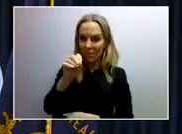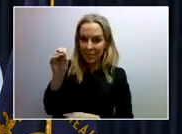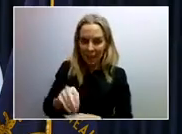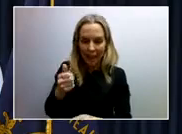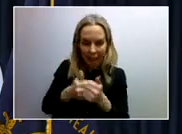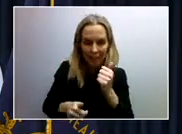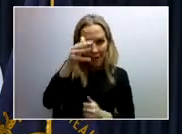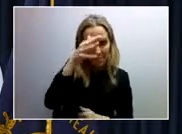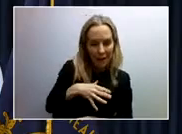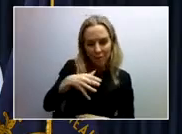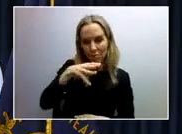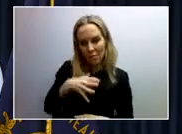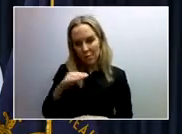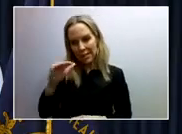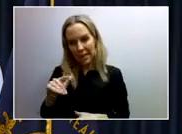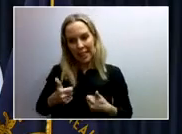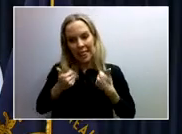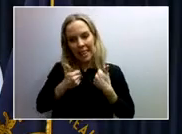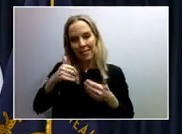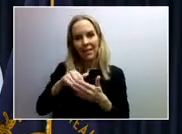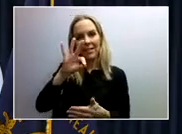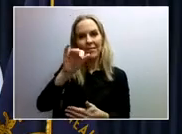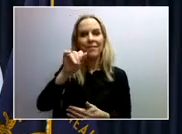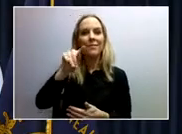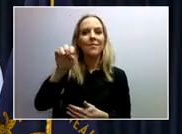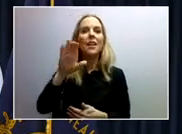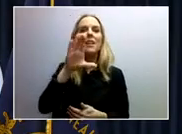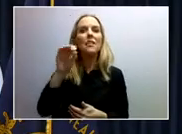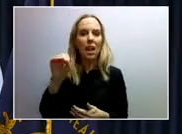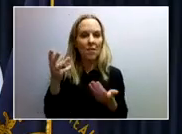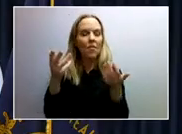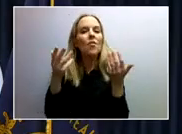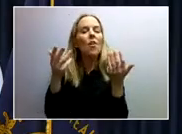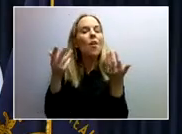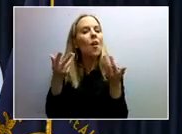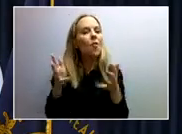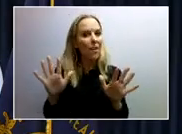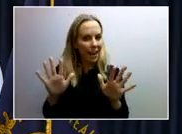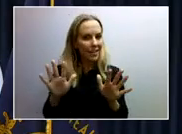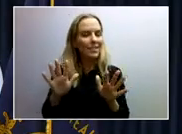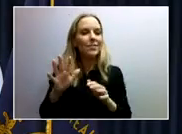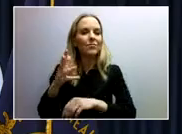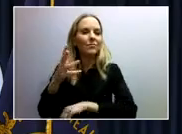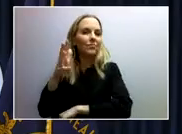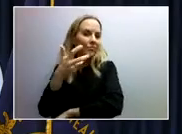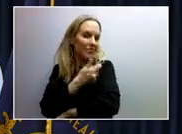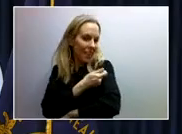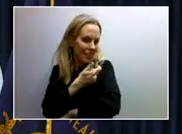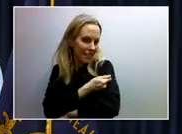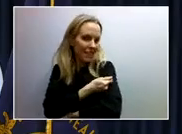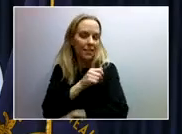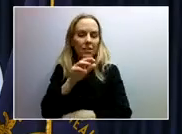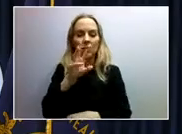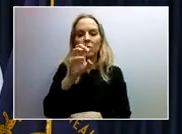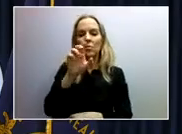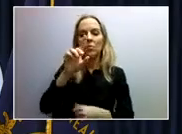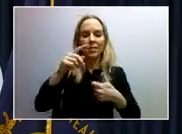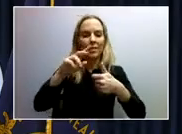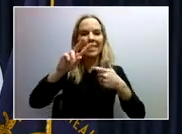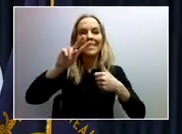that lives in Fayette County has gotten a vaccine. Woodford County, next closest,